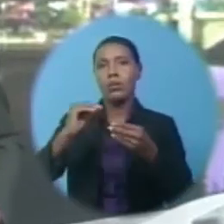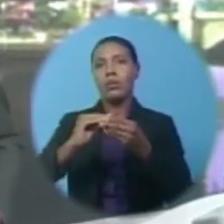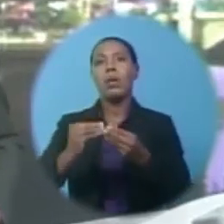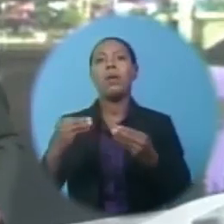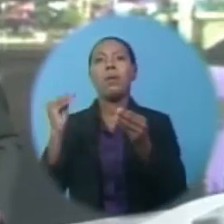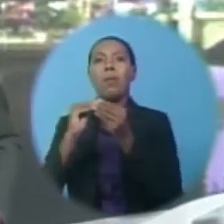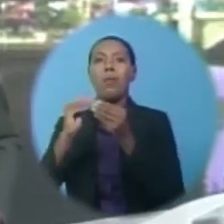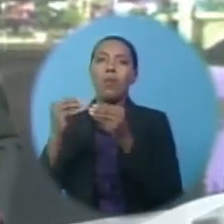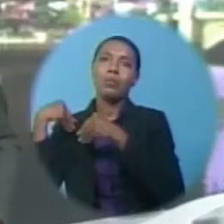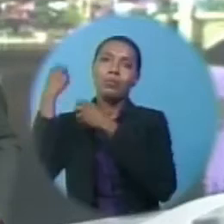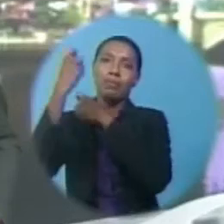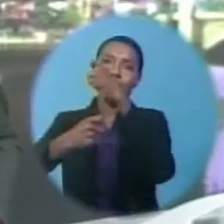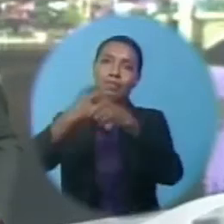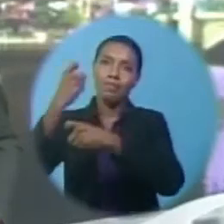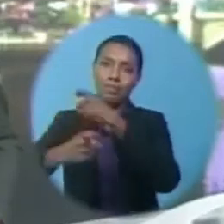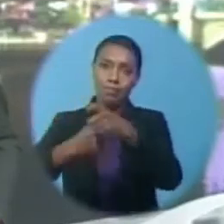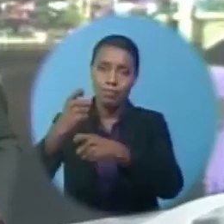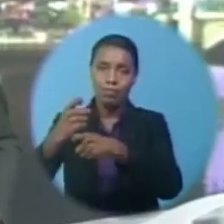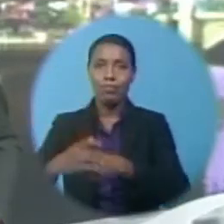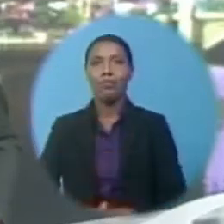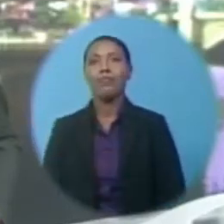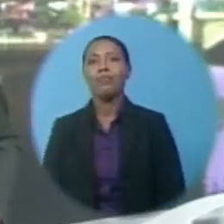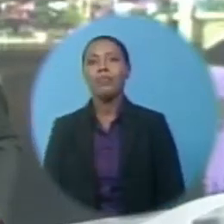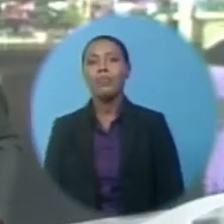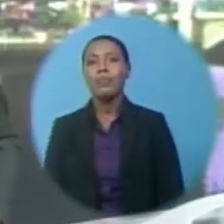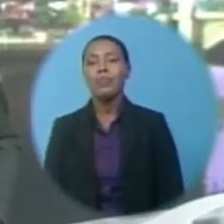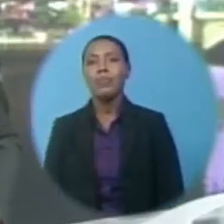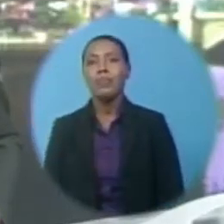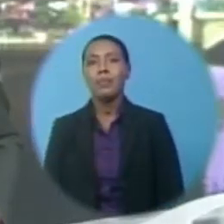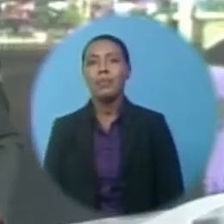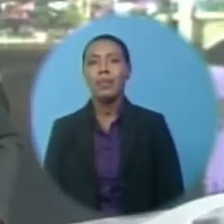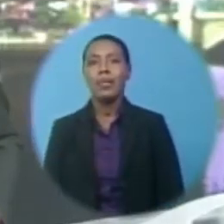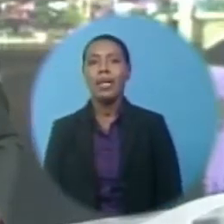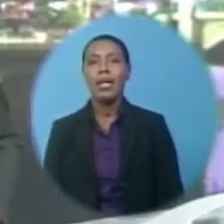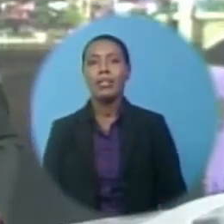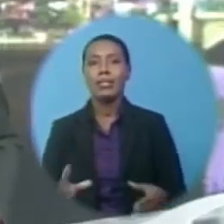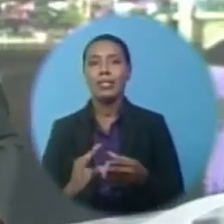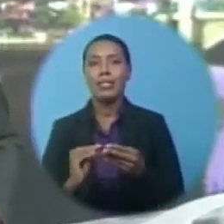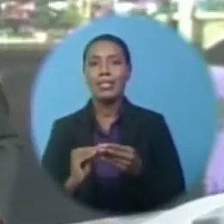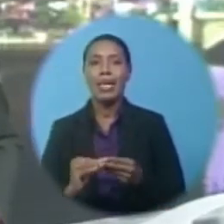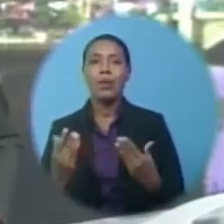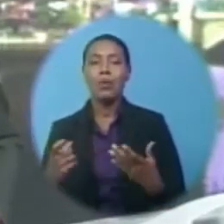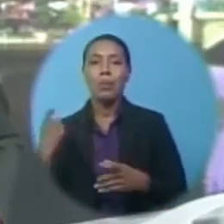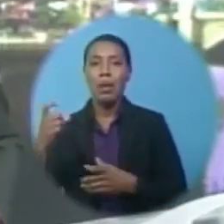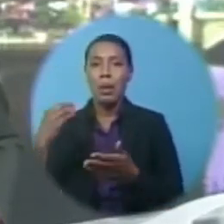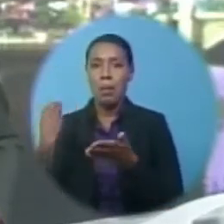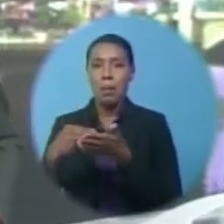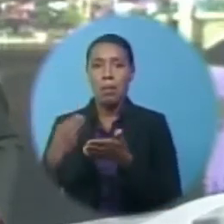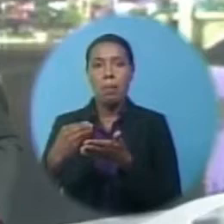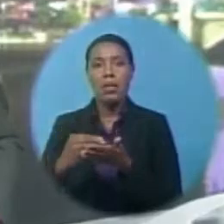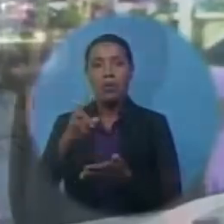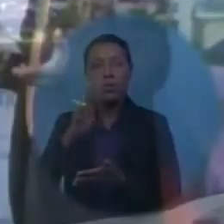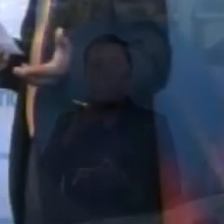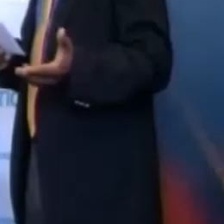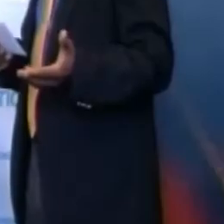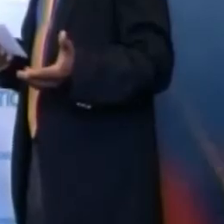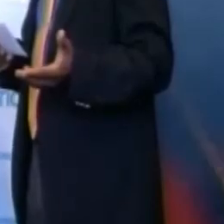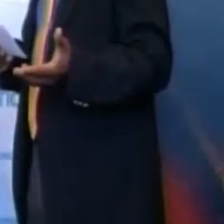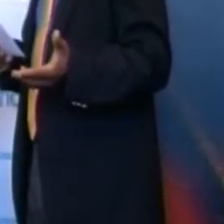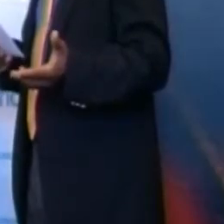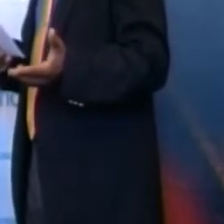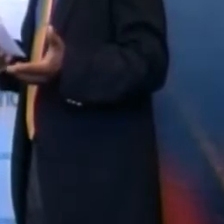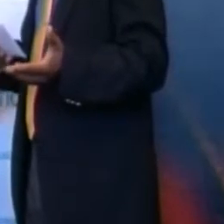up the mantle of providing the creators prizes in music, dance, and theatre, taking up the cash value from $2,500 to $3,000 per